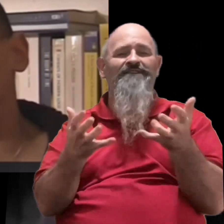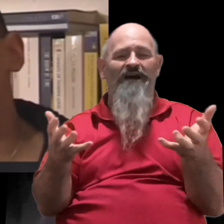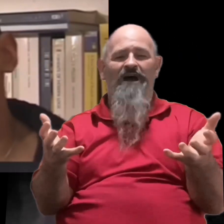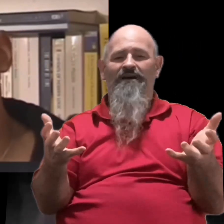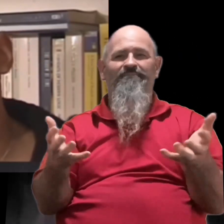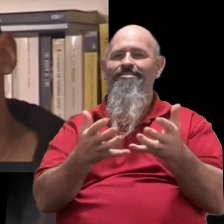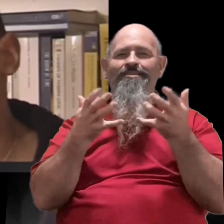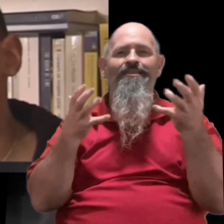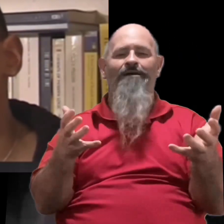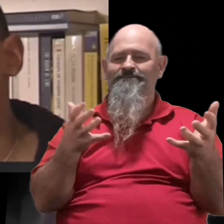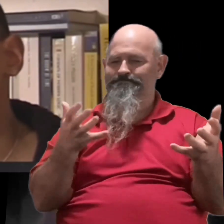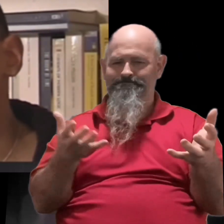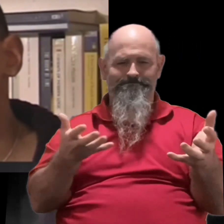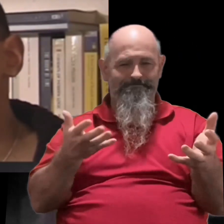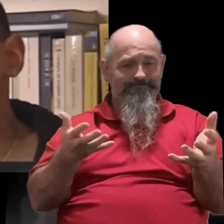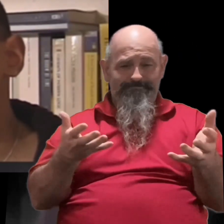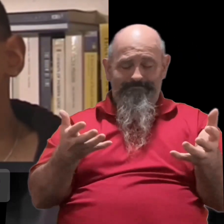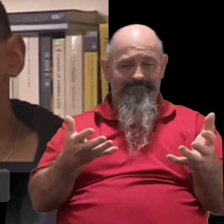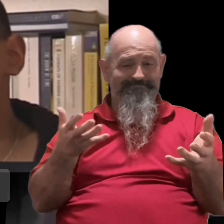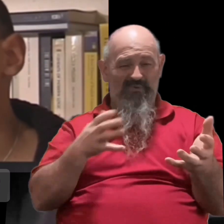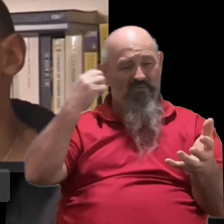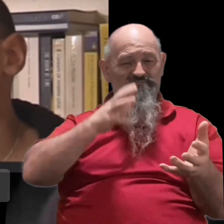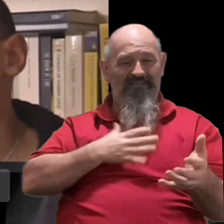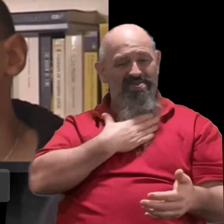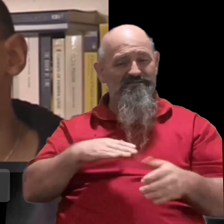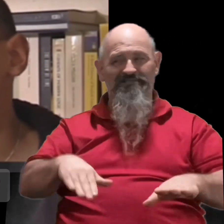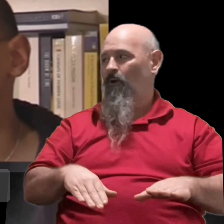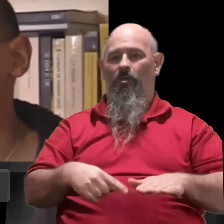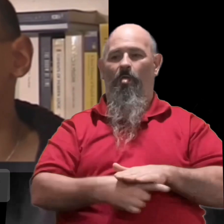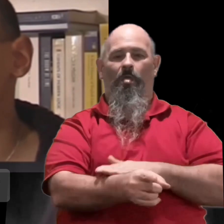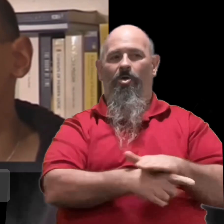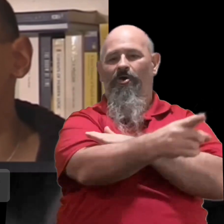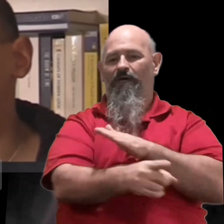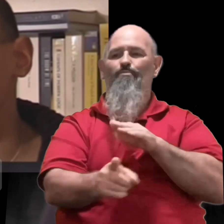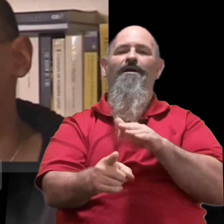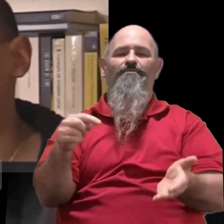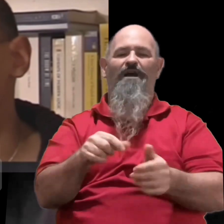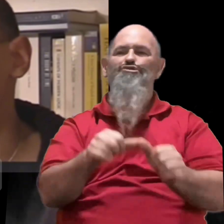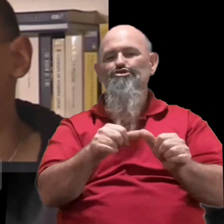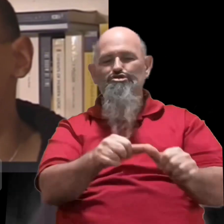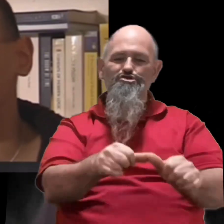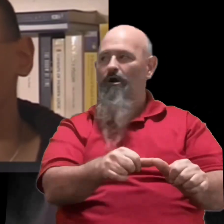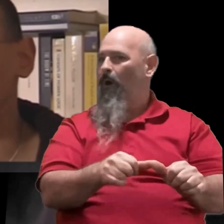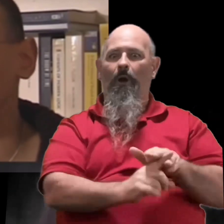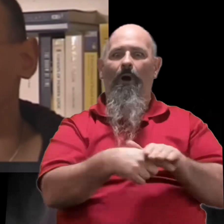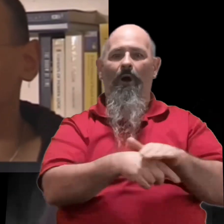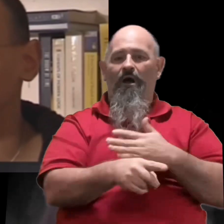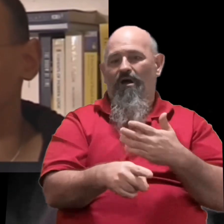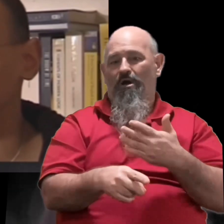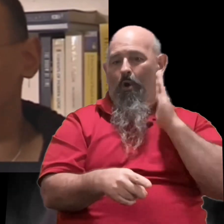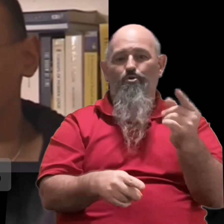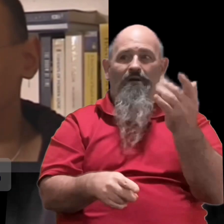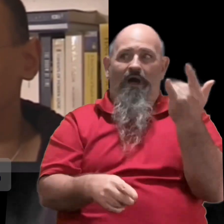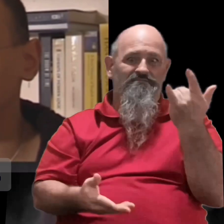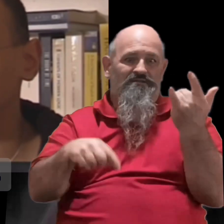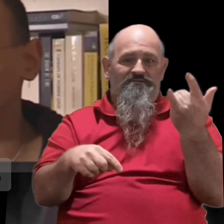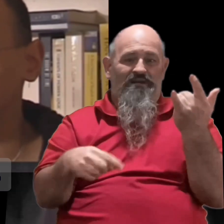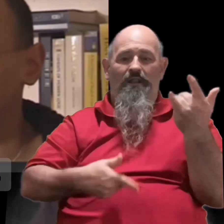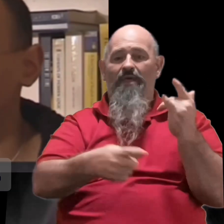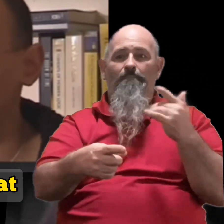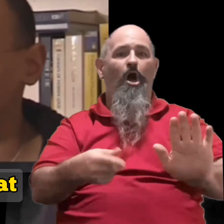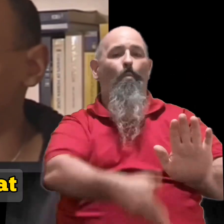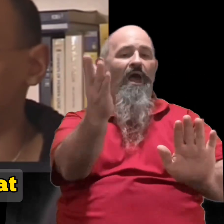lot of older female paedophiles get away with it and continue to get away with it, and they will do, because we're letting